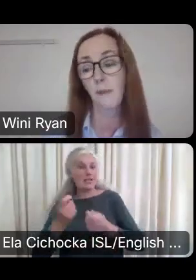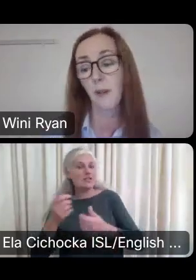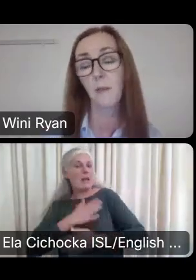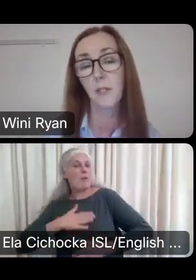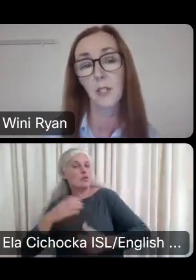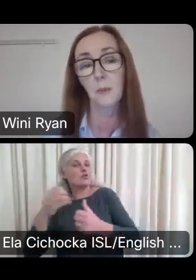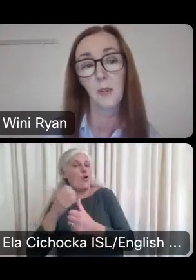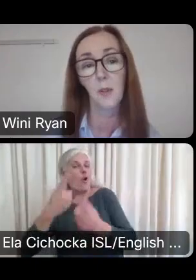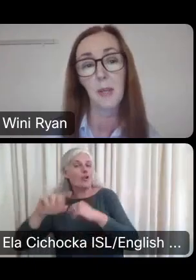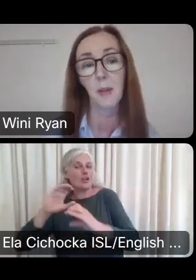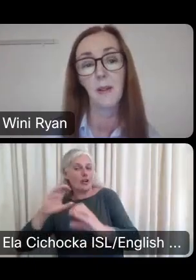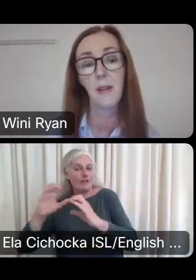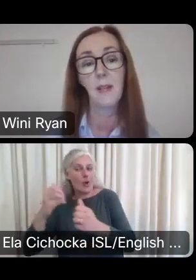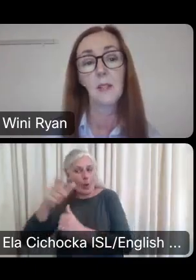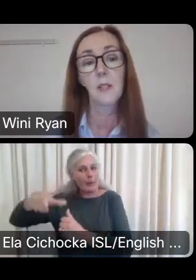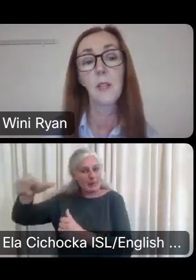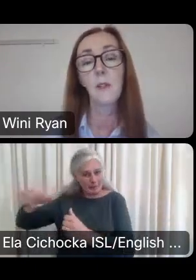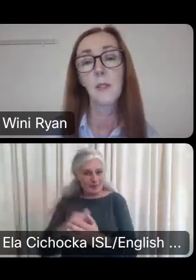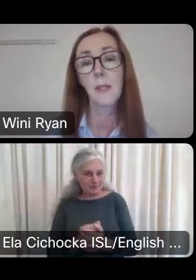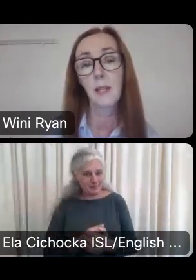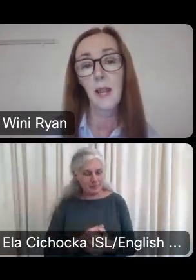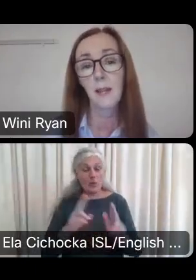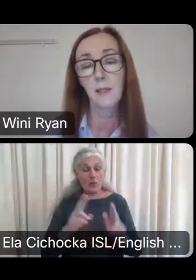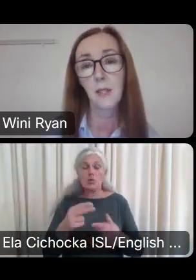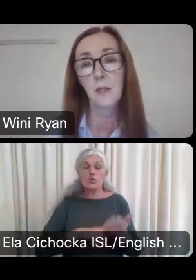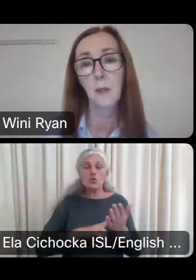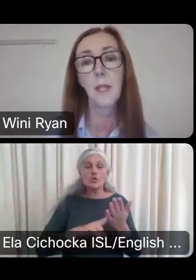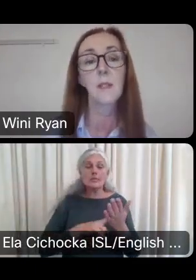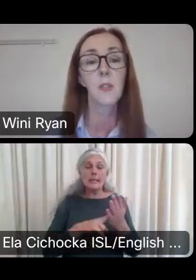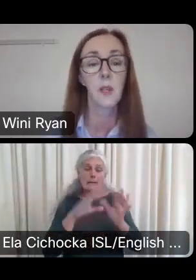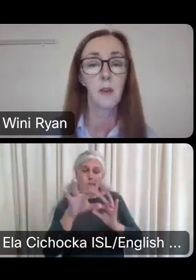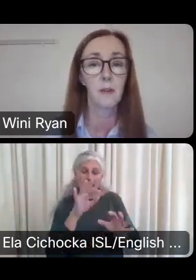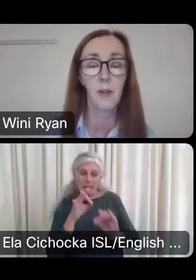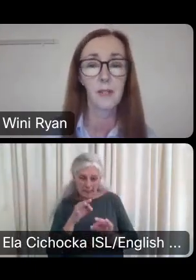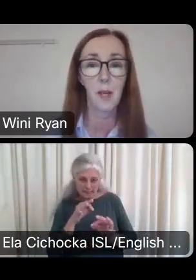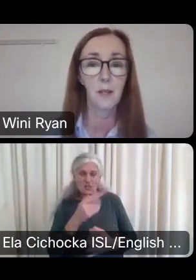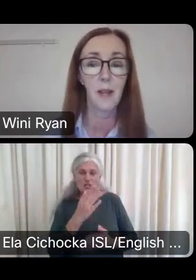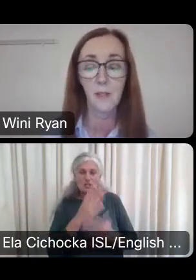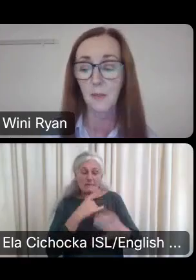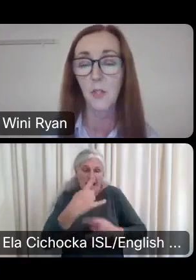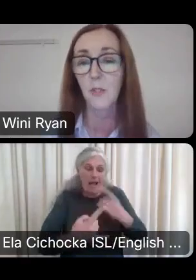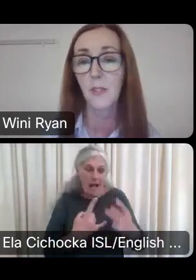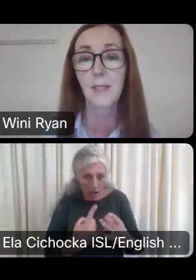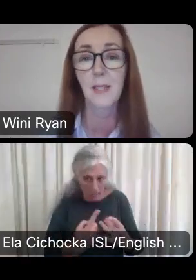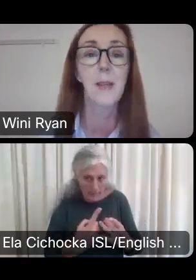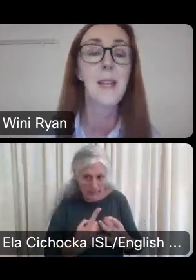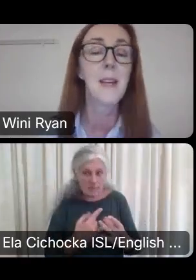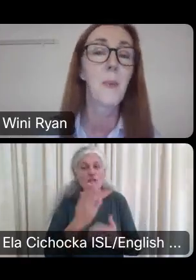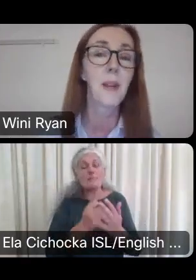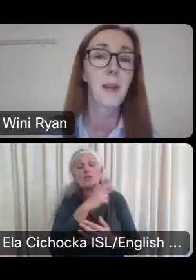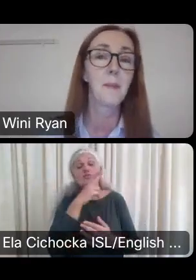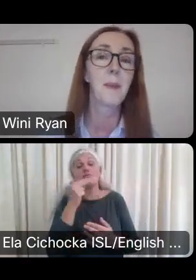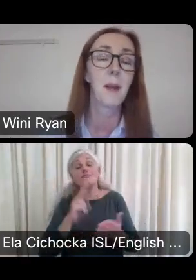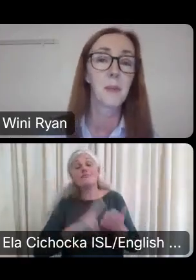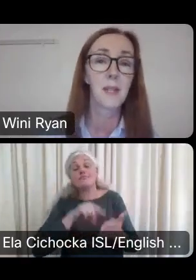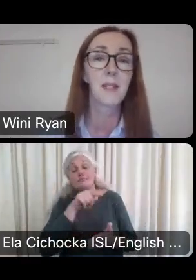other conversations with other people. So we can use them as a lens. If something is going on, for example, I sometimes use this example, when